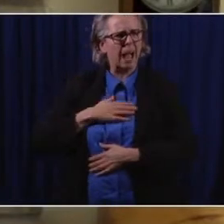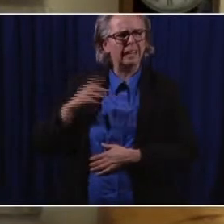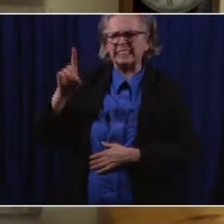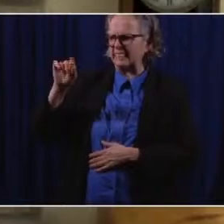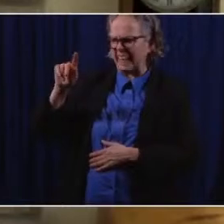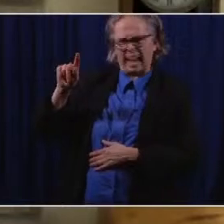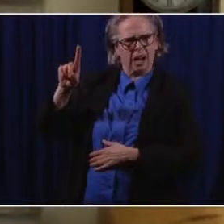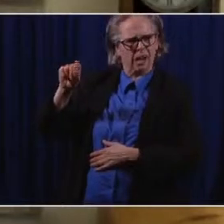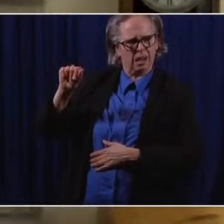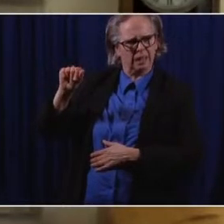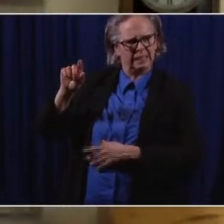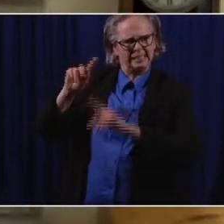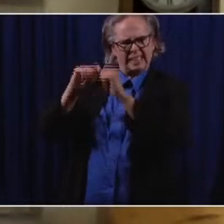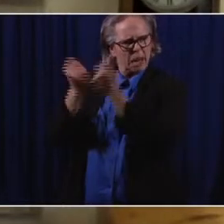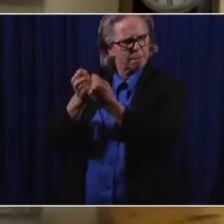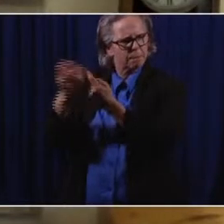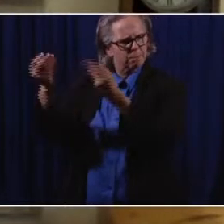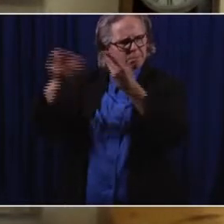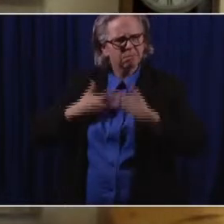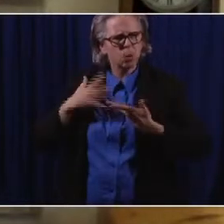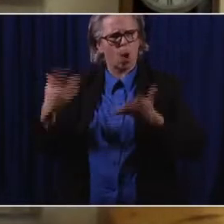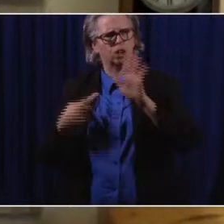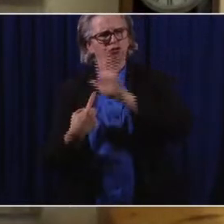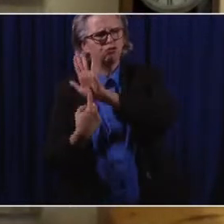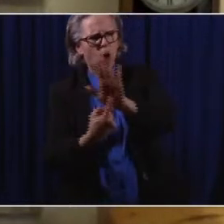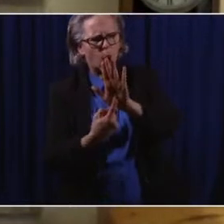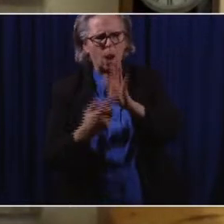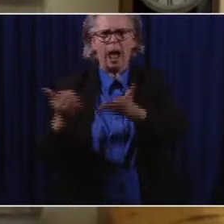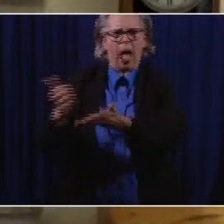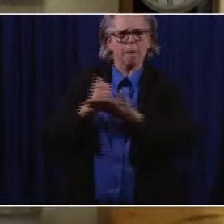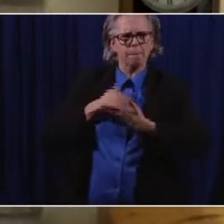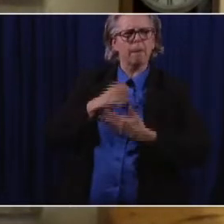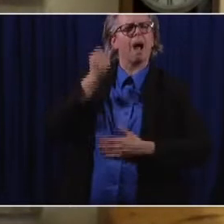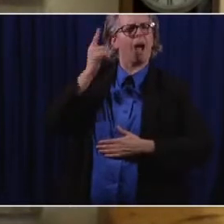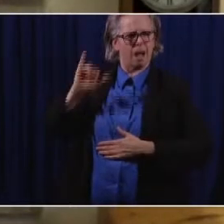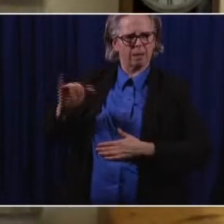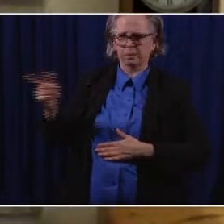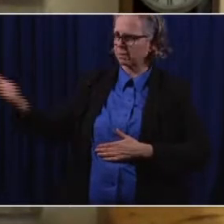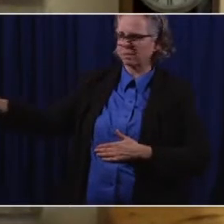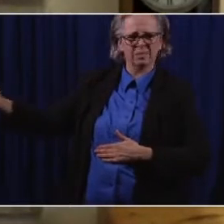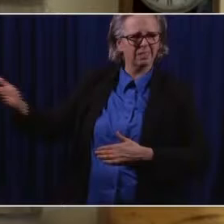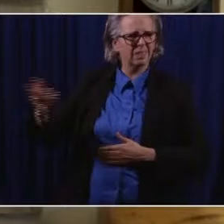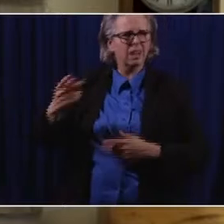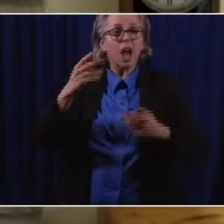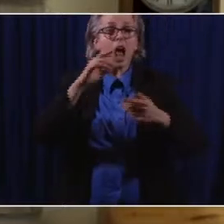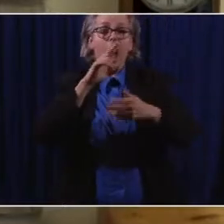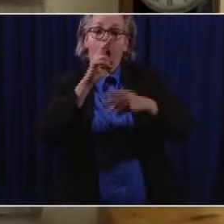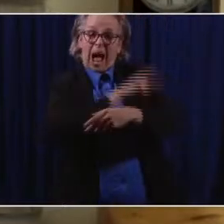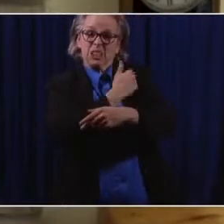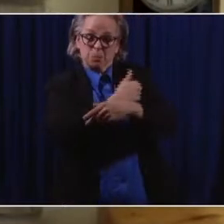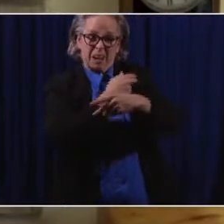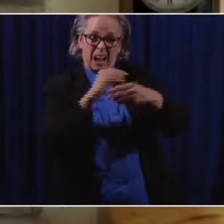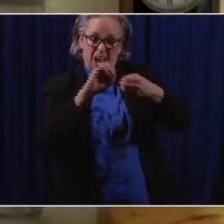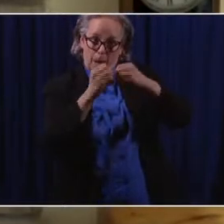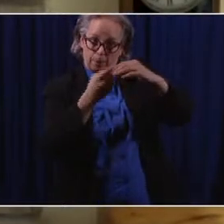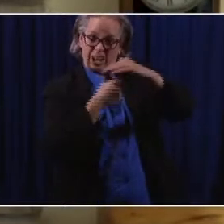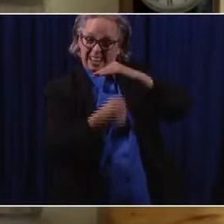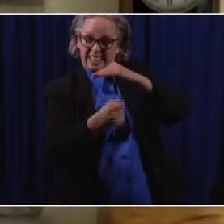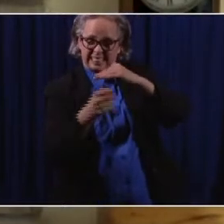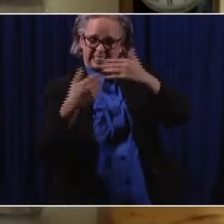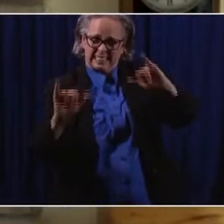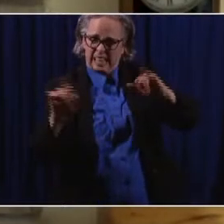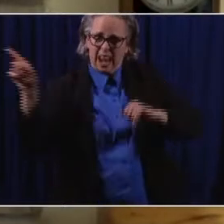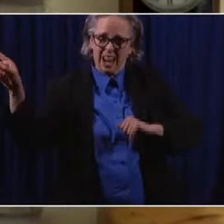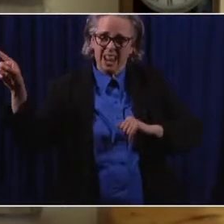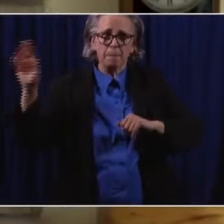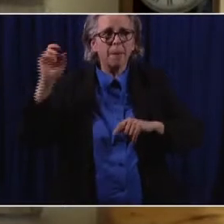hospital admissions and they've really come up with different ways of looking at this. This is hospital